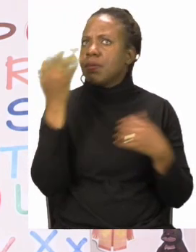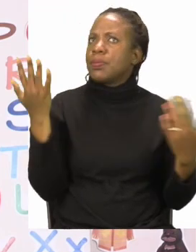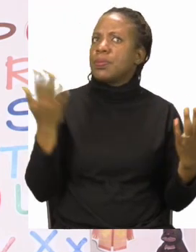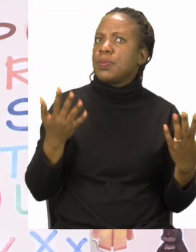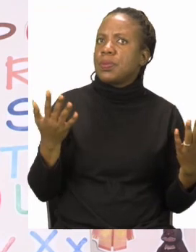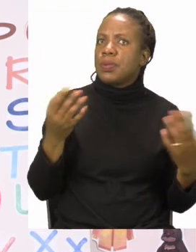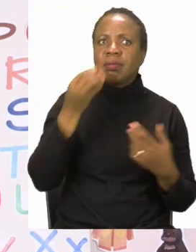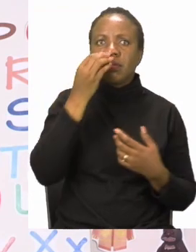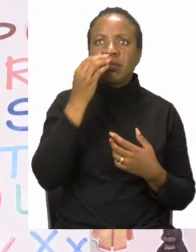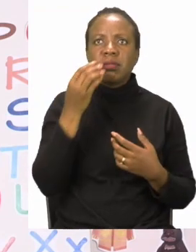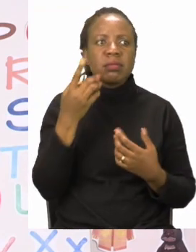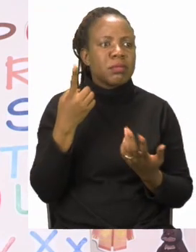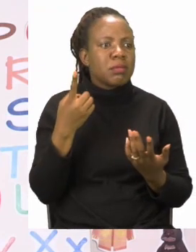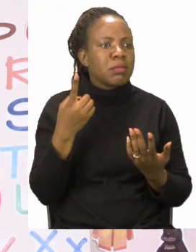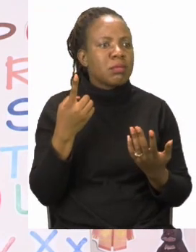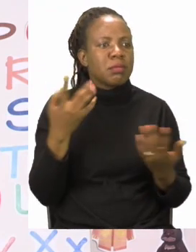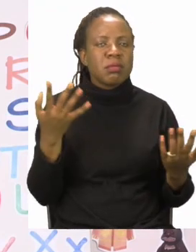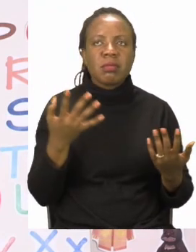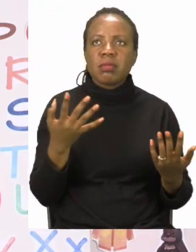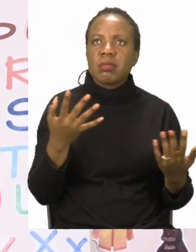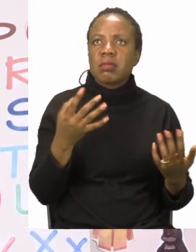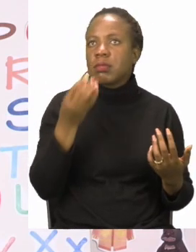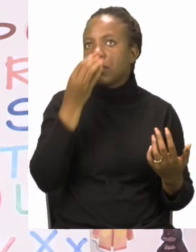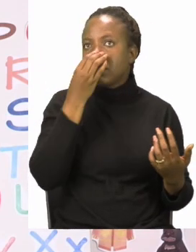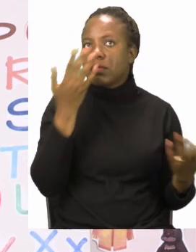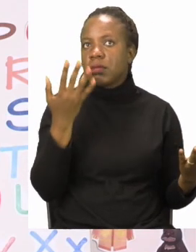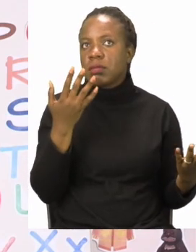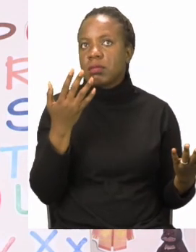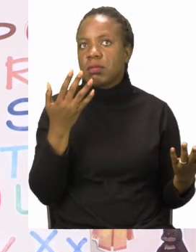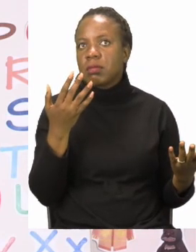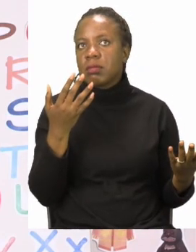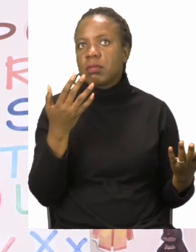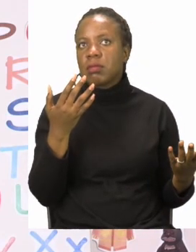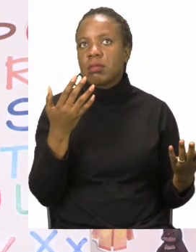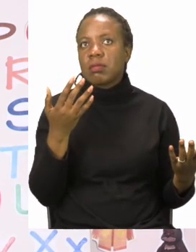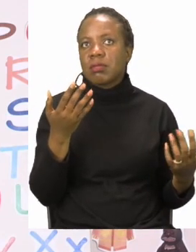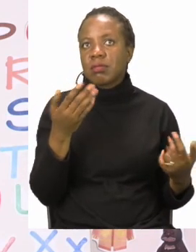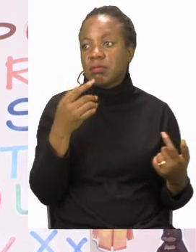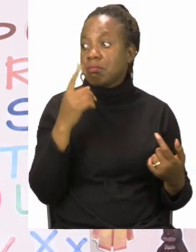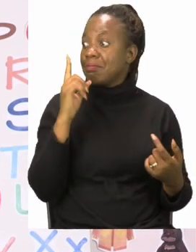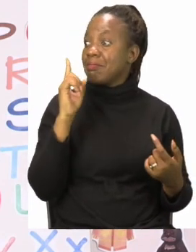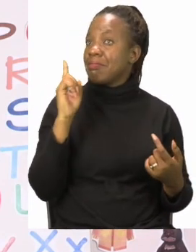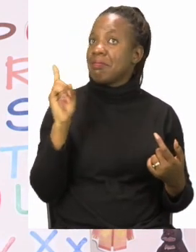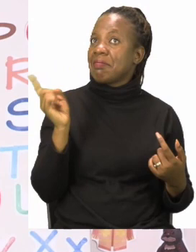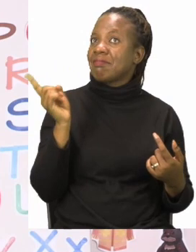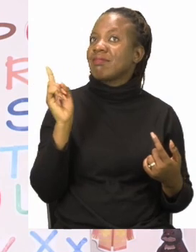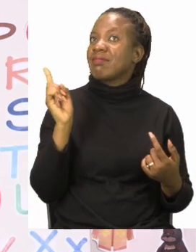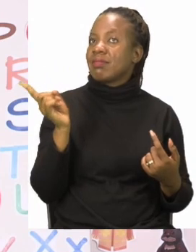Zoshi anywhere? Zoshi! Oh,